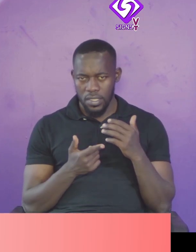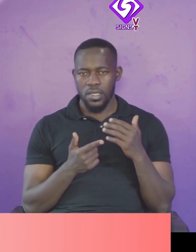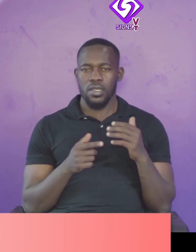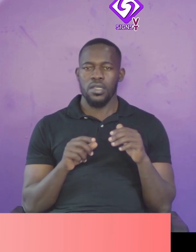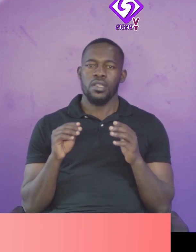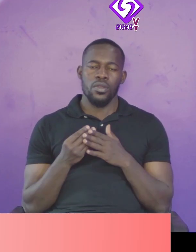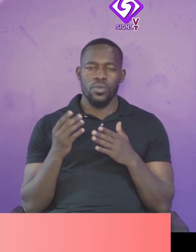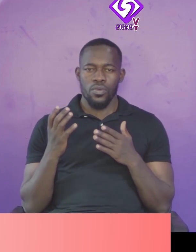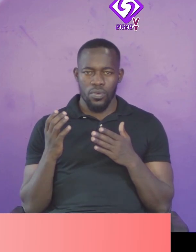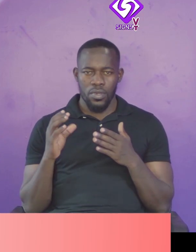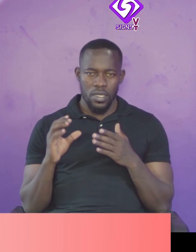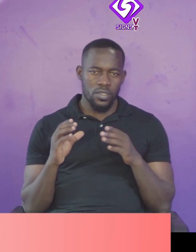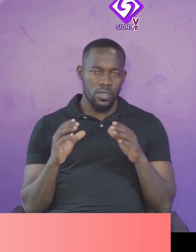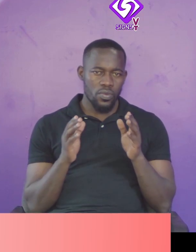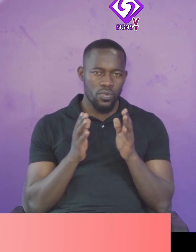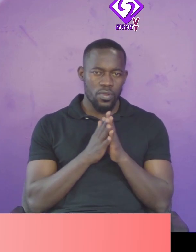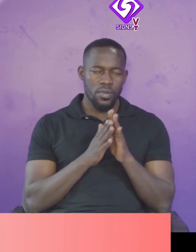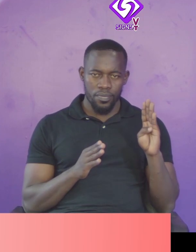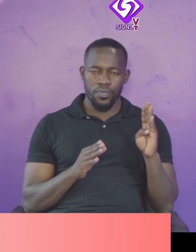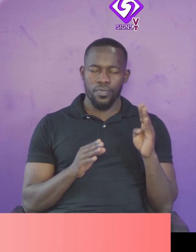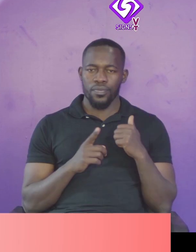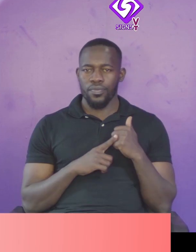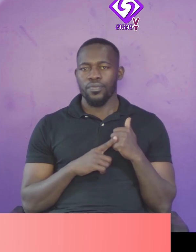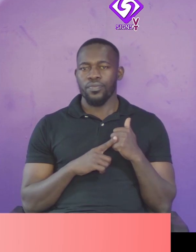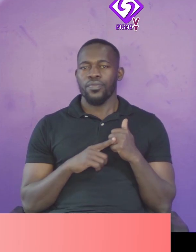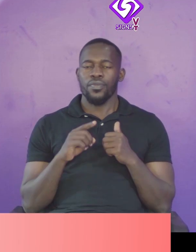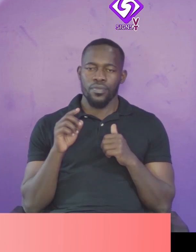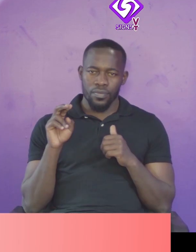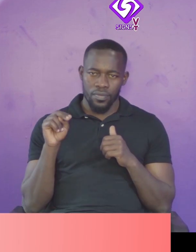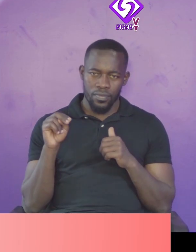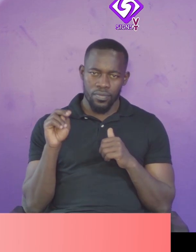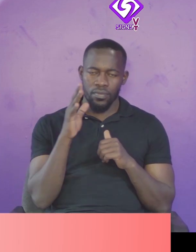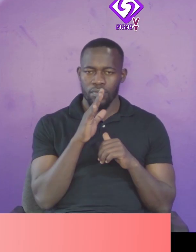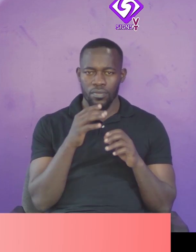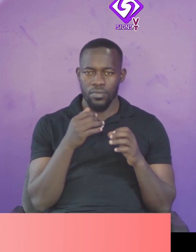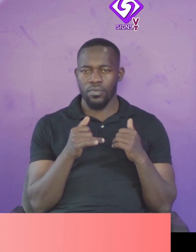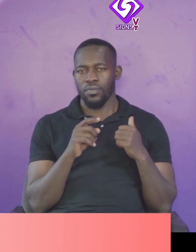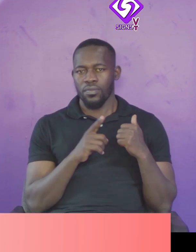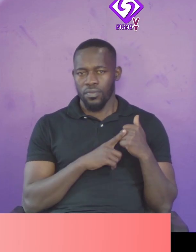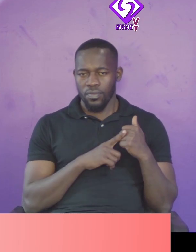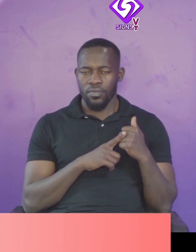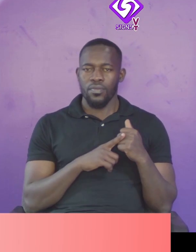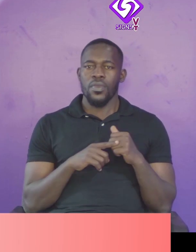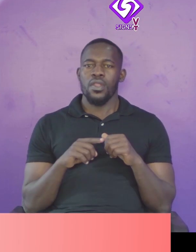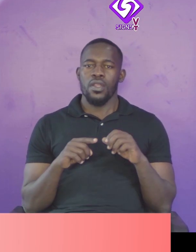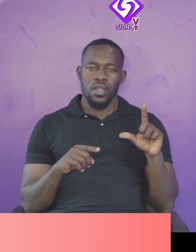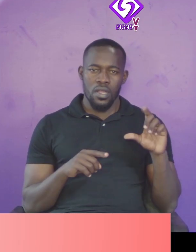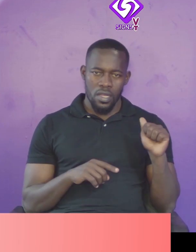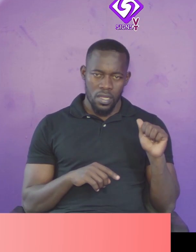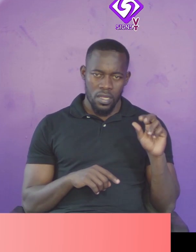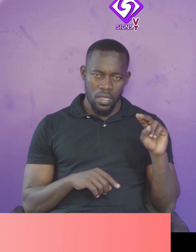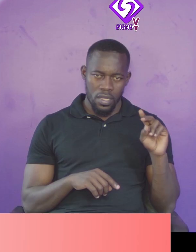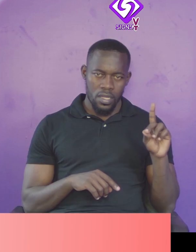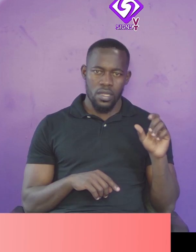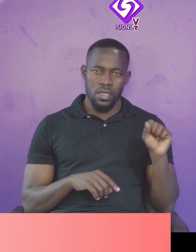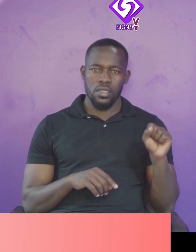6 p.m. Everton versus Nottingham Forest, 6 p.m. Then 8:30, Leeds versus Liverpool. That one is